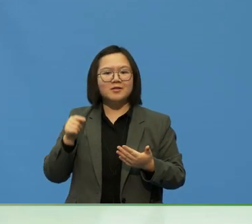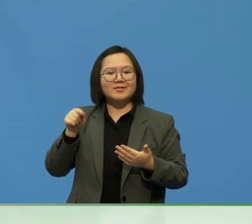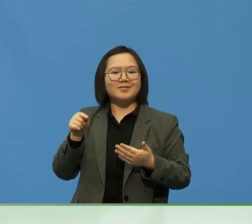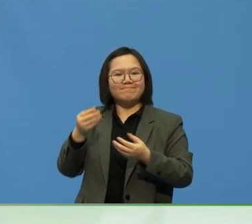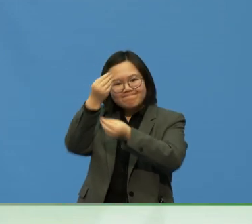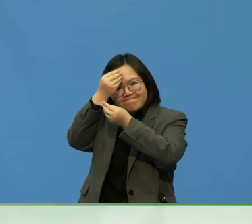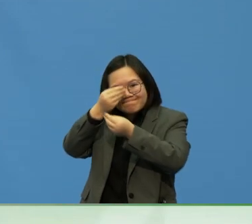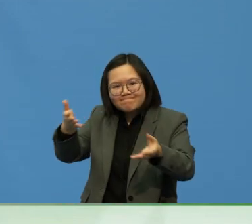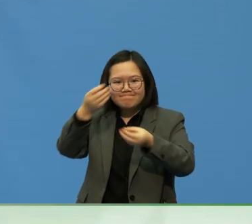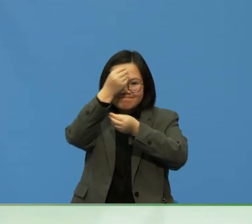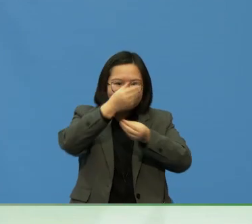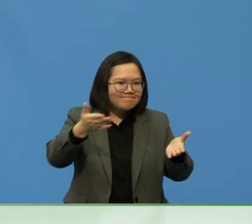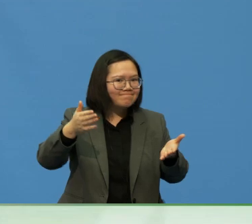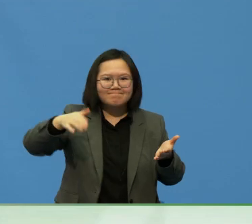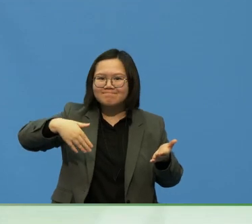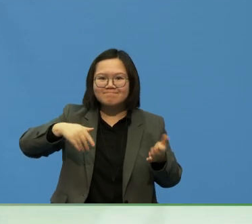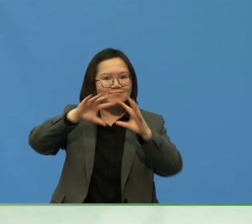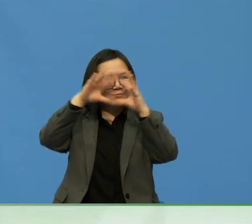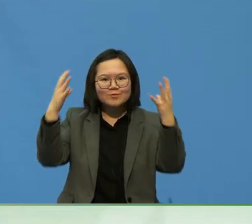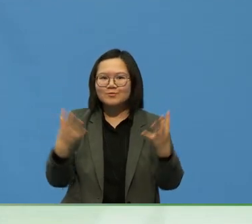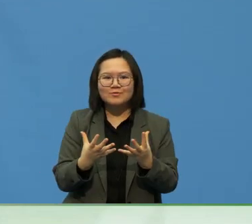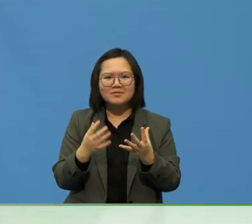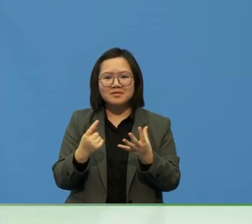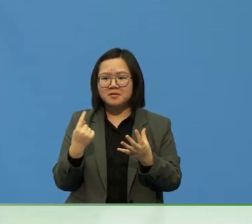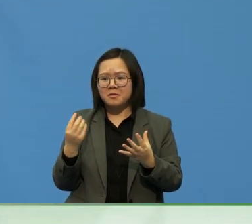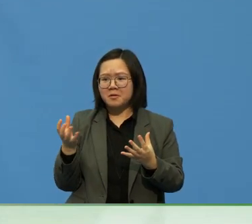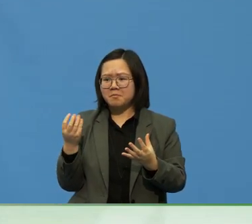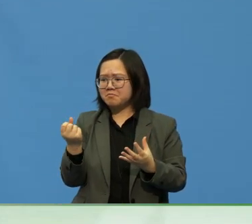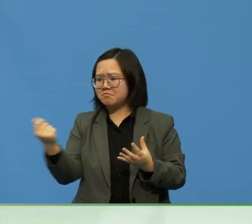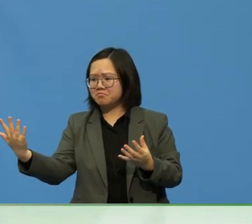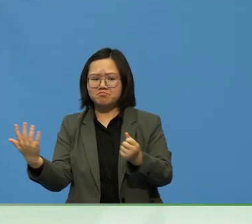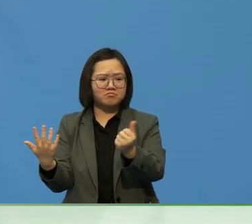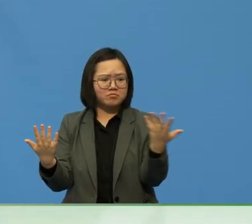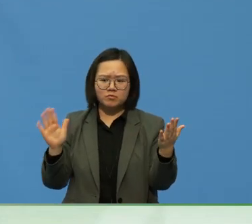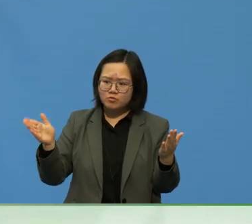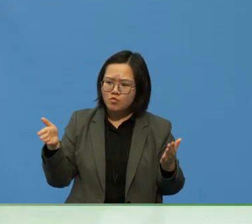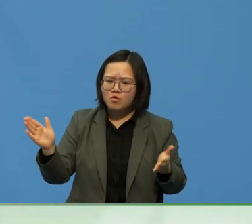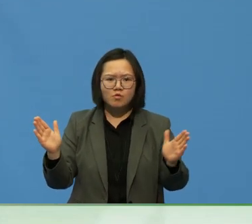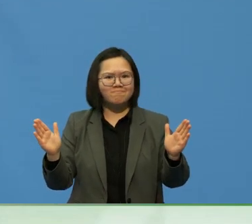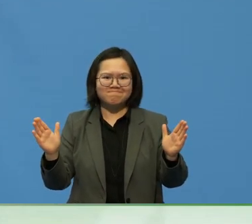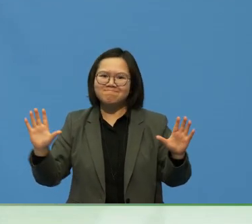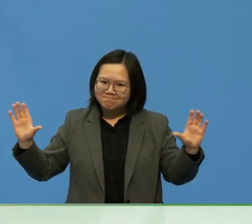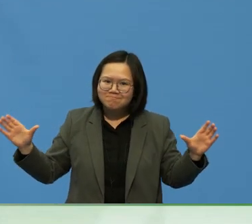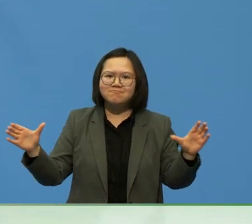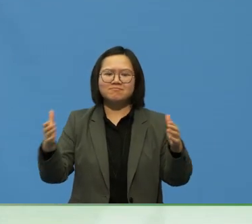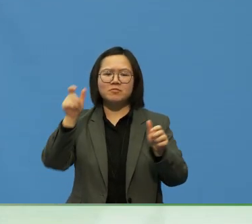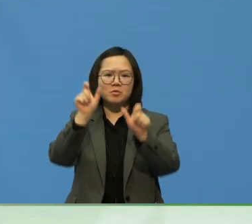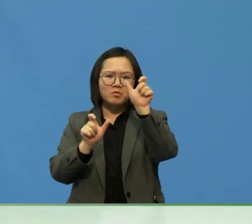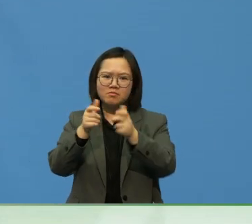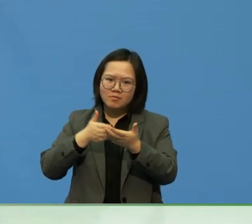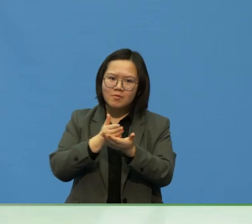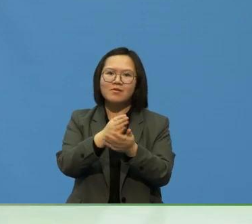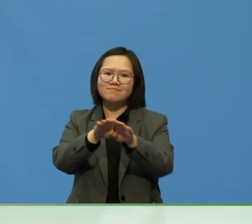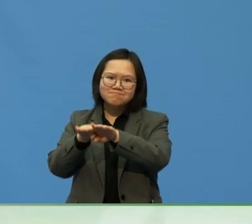this is the world now. This is a human right. It's not a some human right. This is your right in the event you develop, I don't